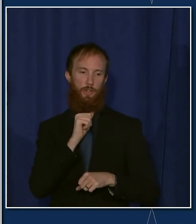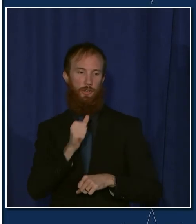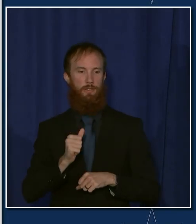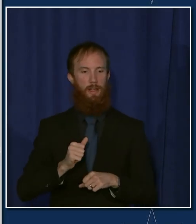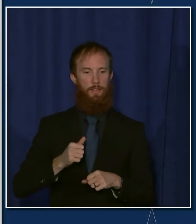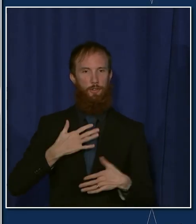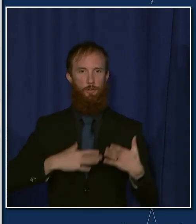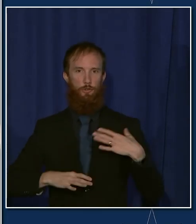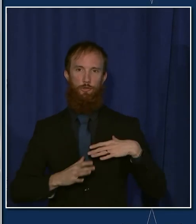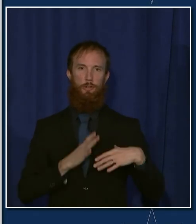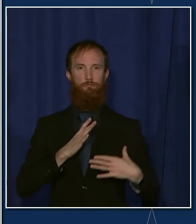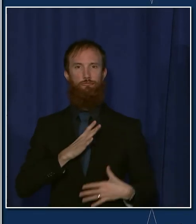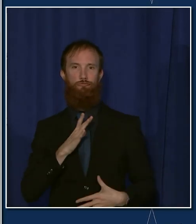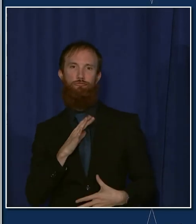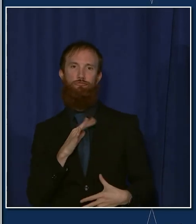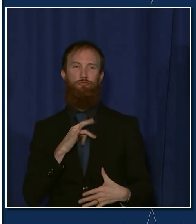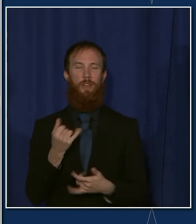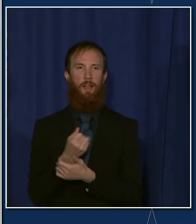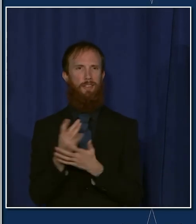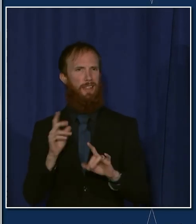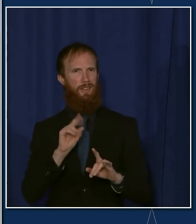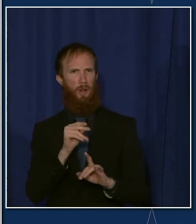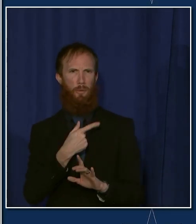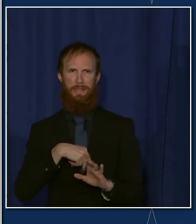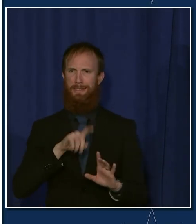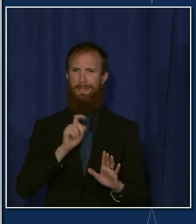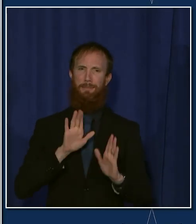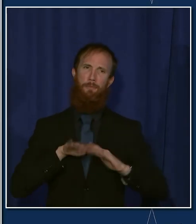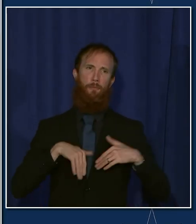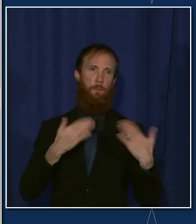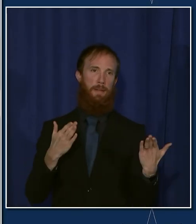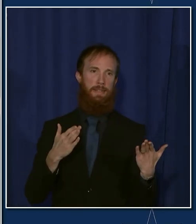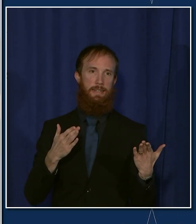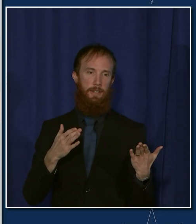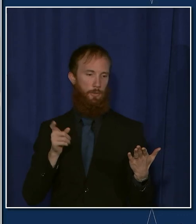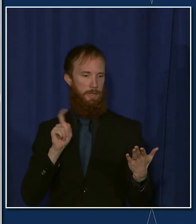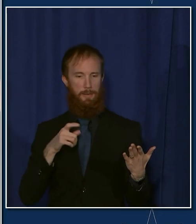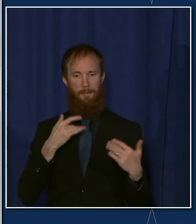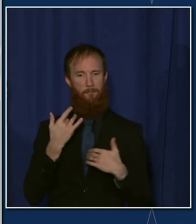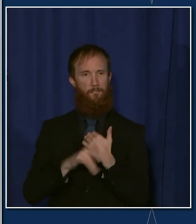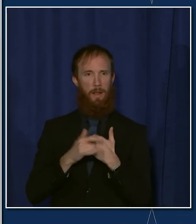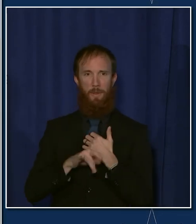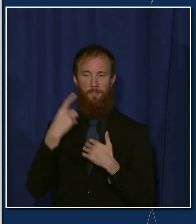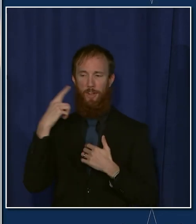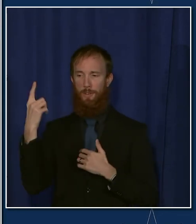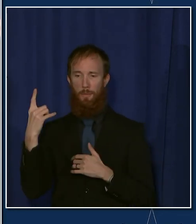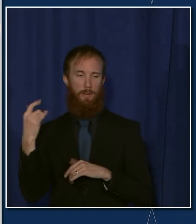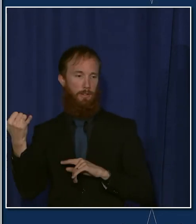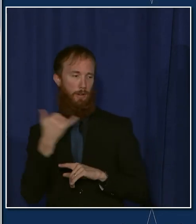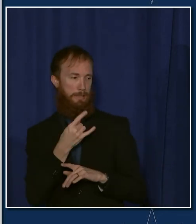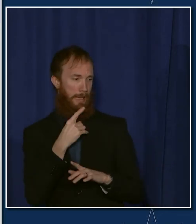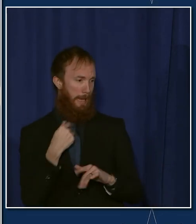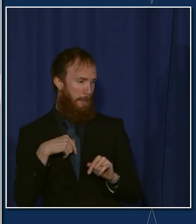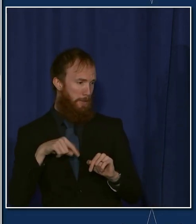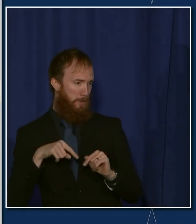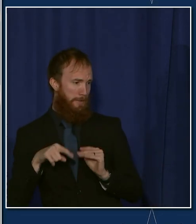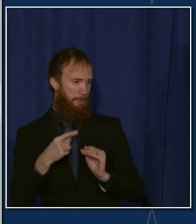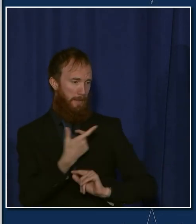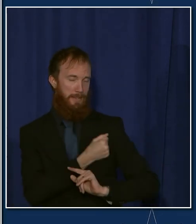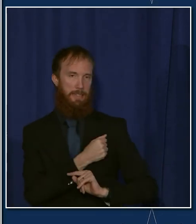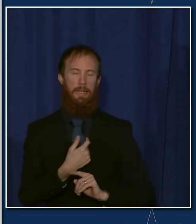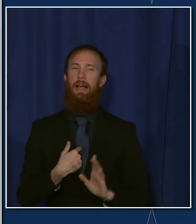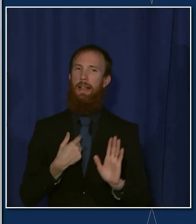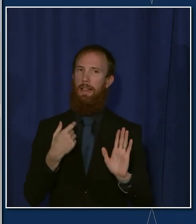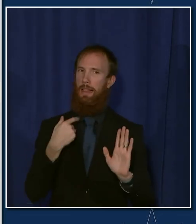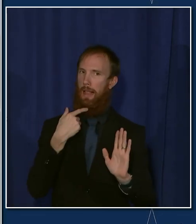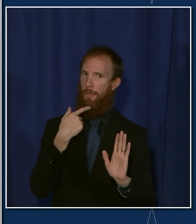being that person that somebody can call and say, hey, I'm nervous about the vaccine. I can't tell you the amount of Black